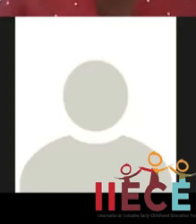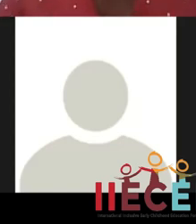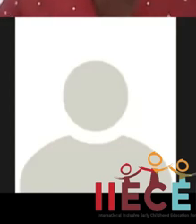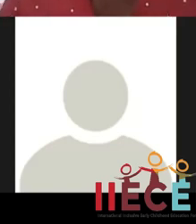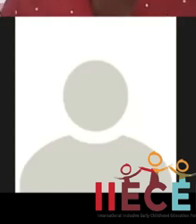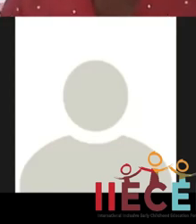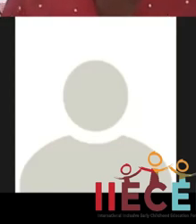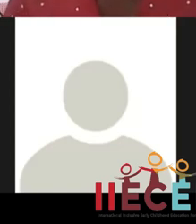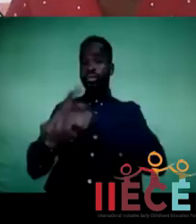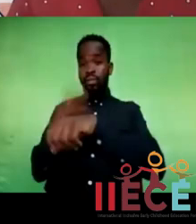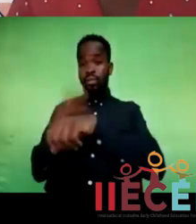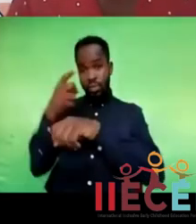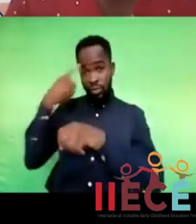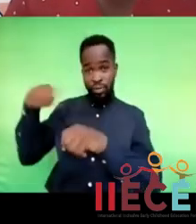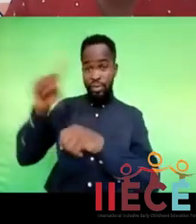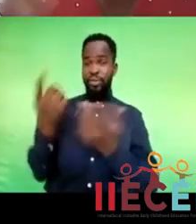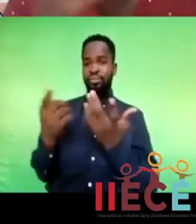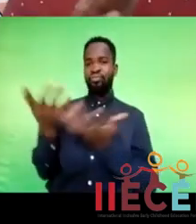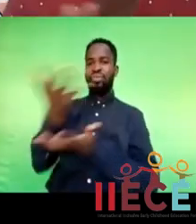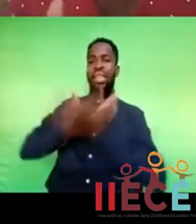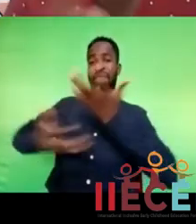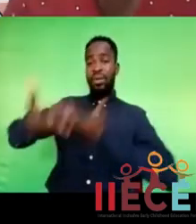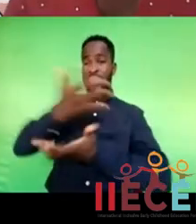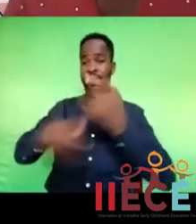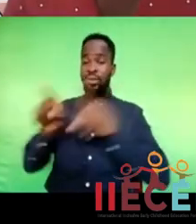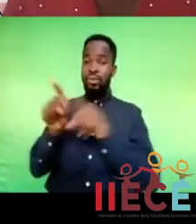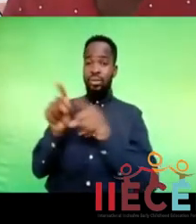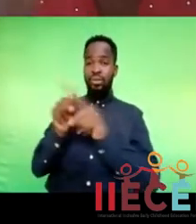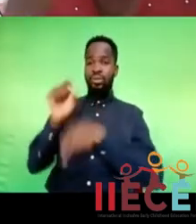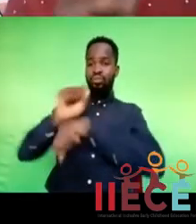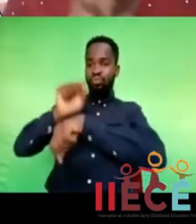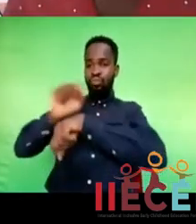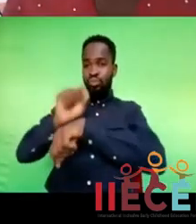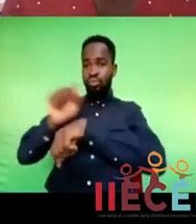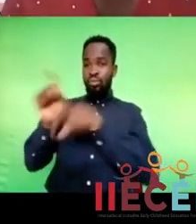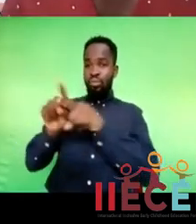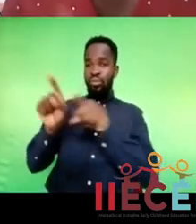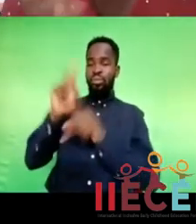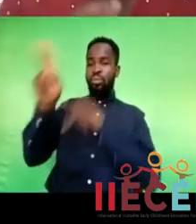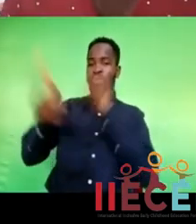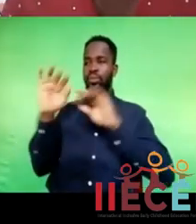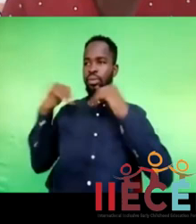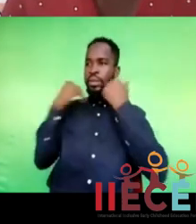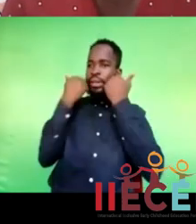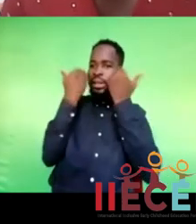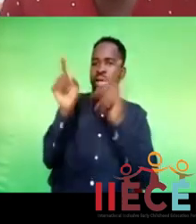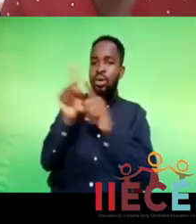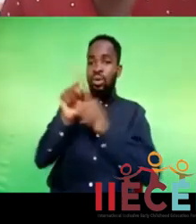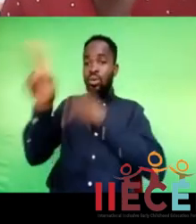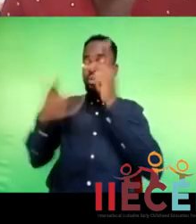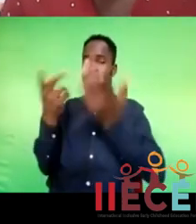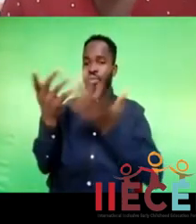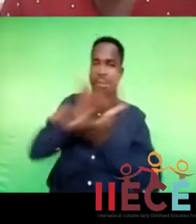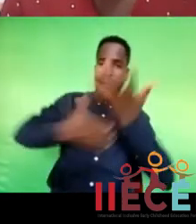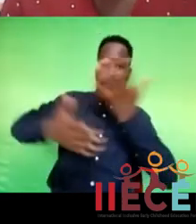to initiate social interaction, and some shun away completely from people's or people faces. But